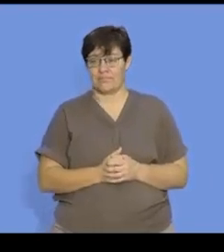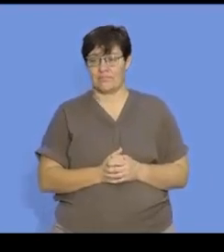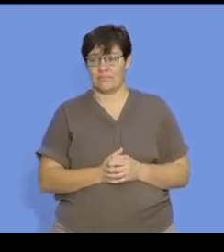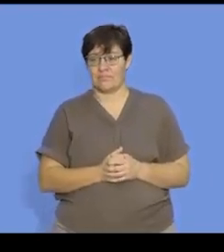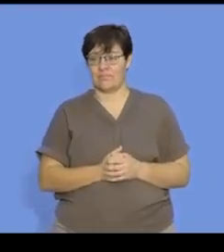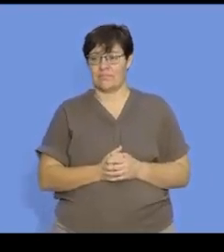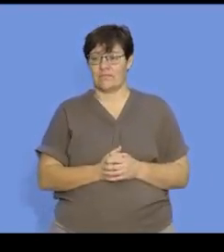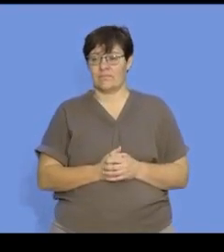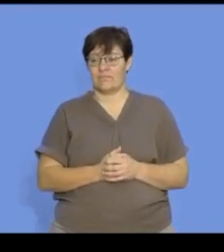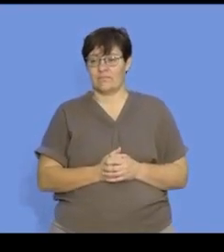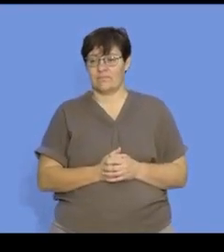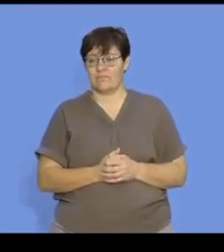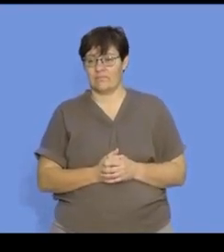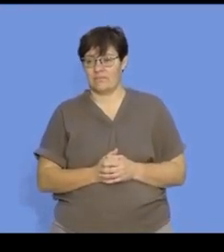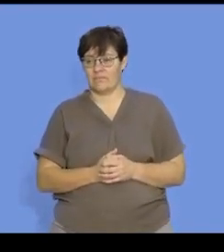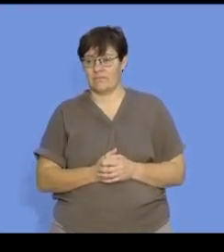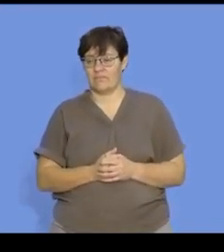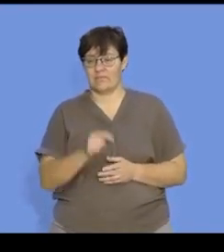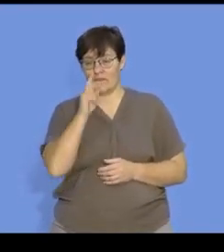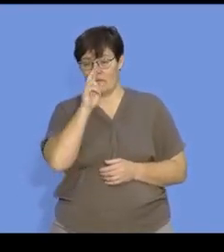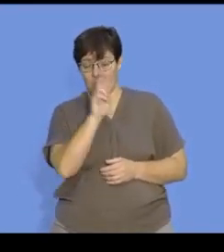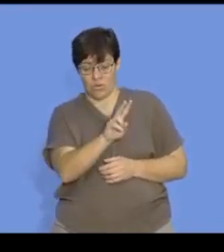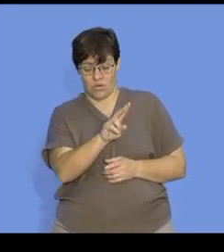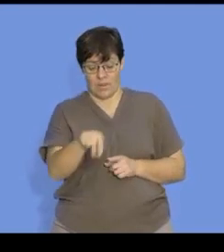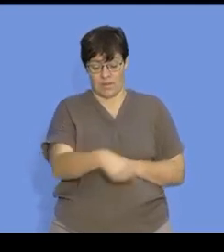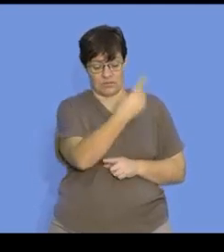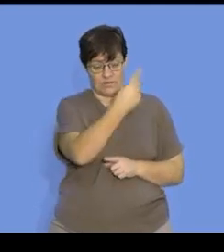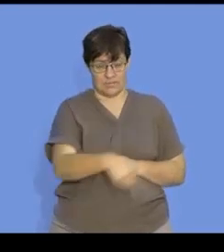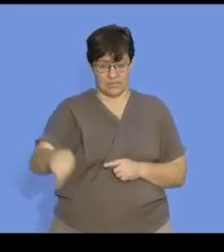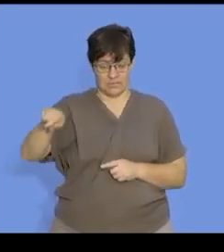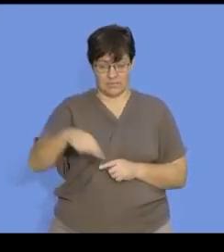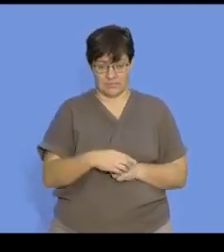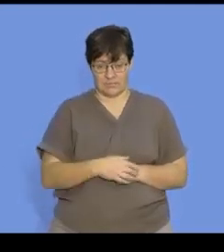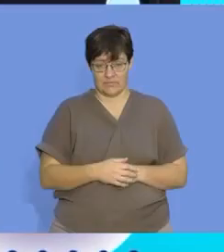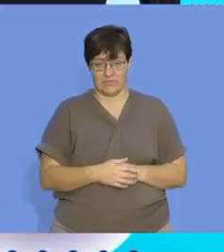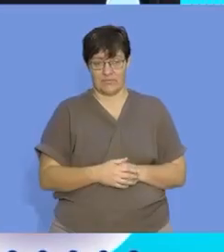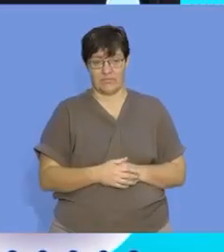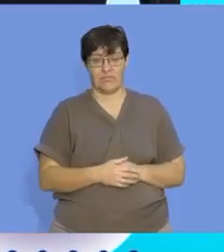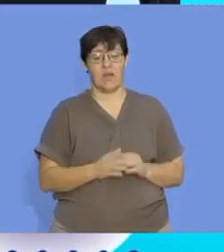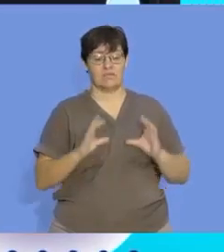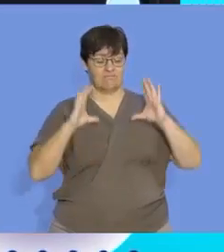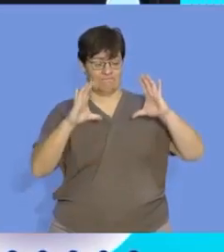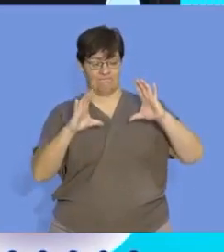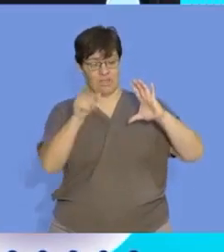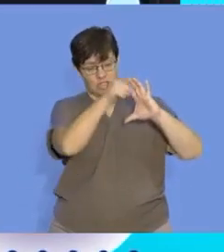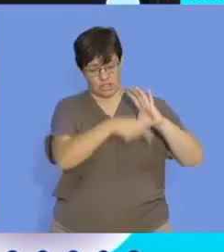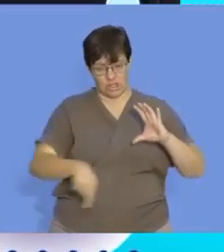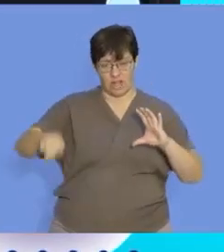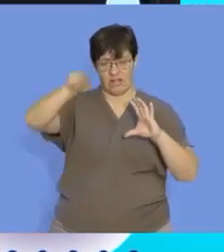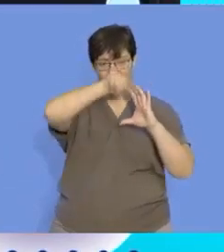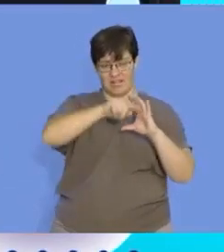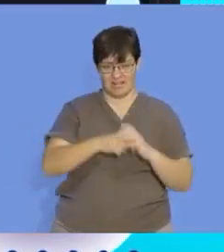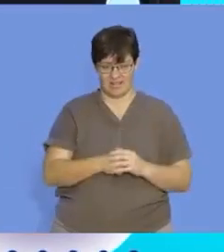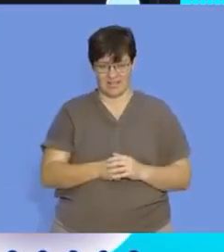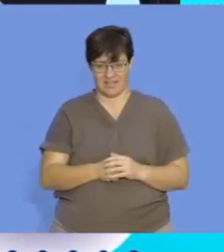when we look at this, it's circular motion. Equations of motion